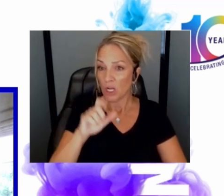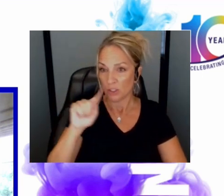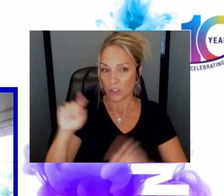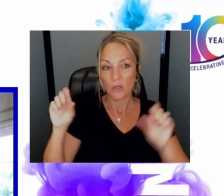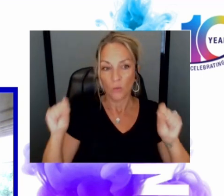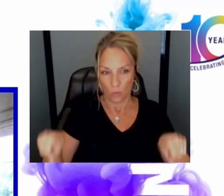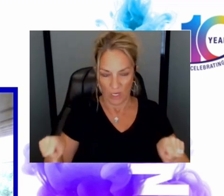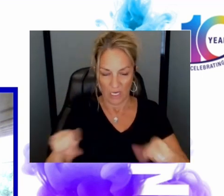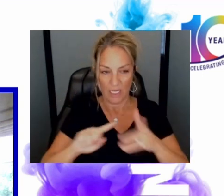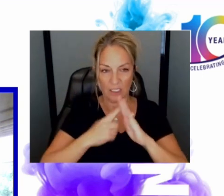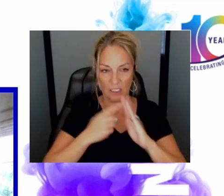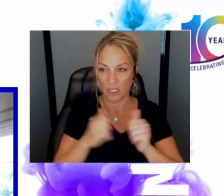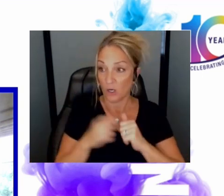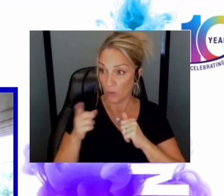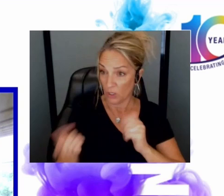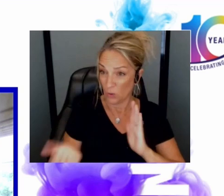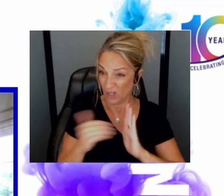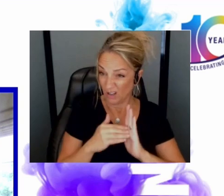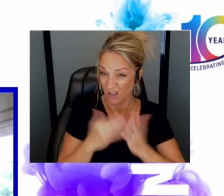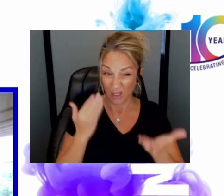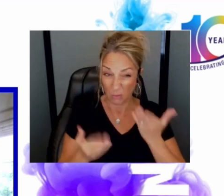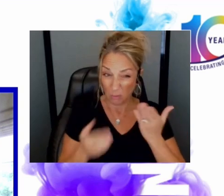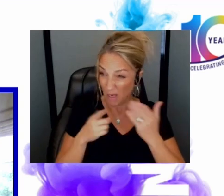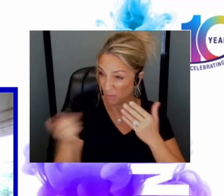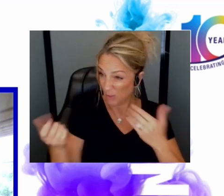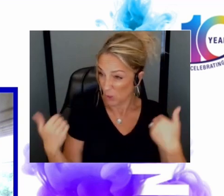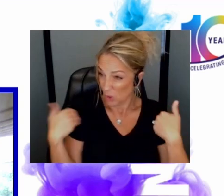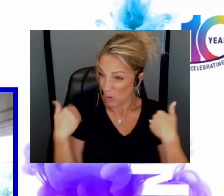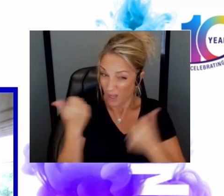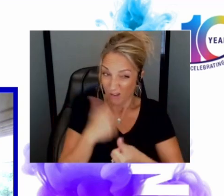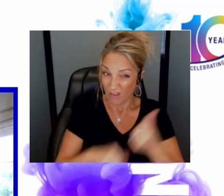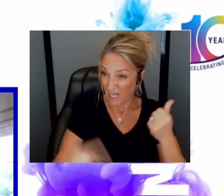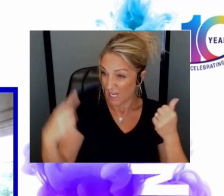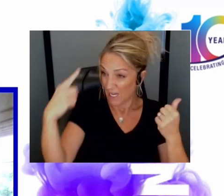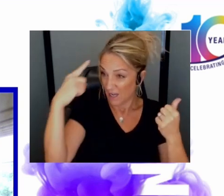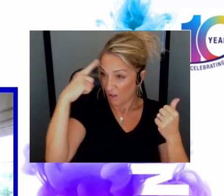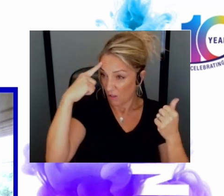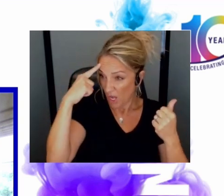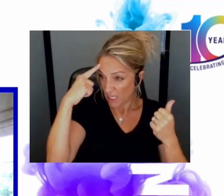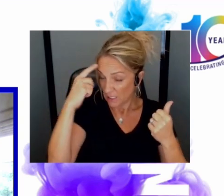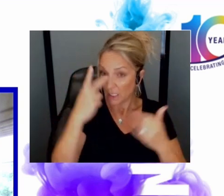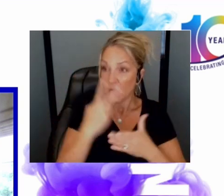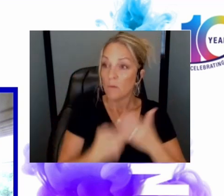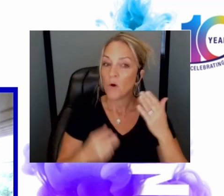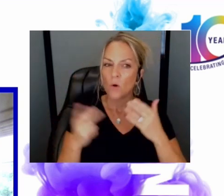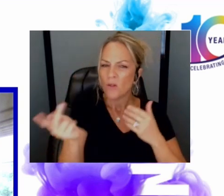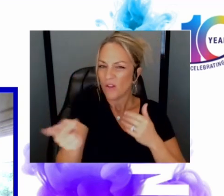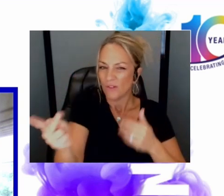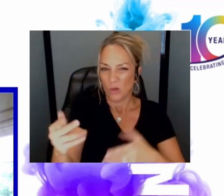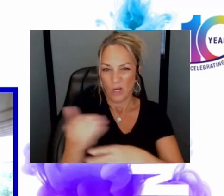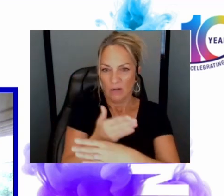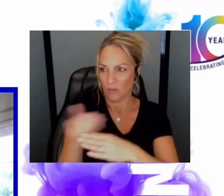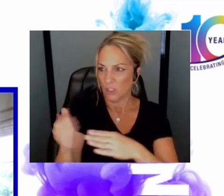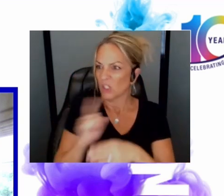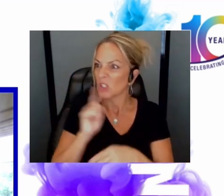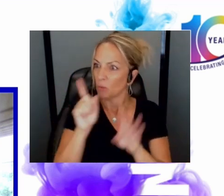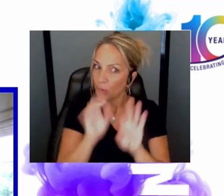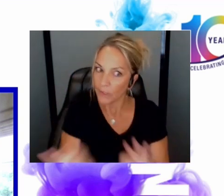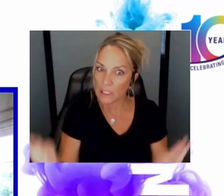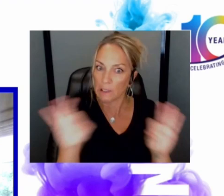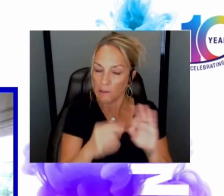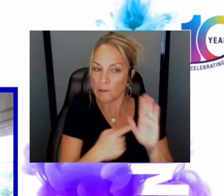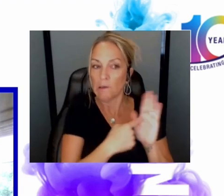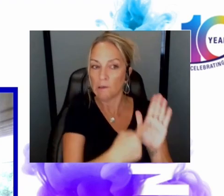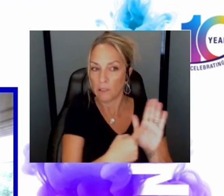on maybe some thoughts on, and if both of you have shared some key indicators, but I want to see if we